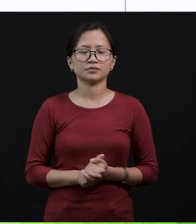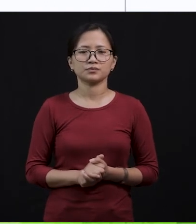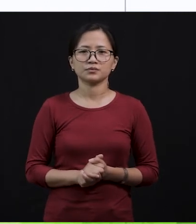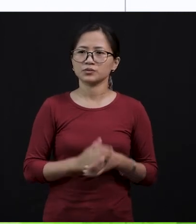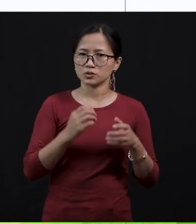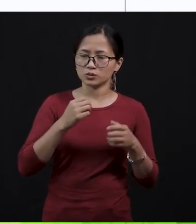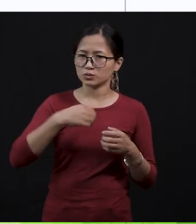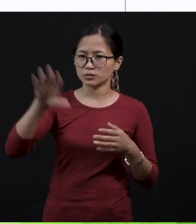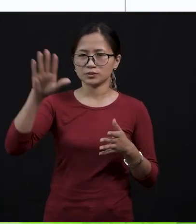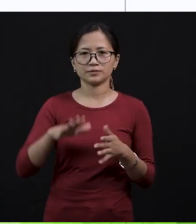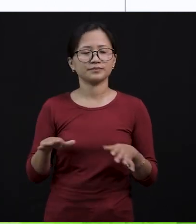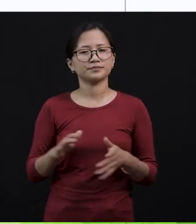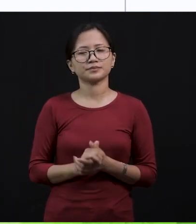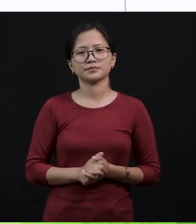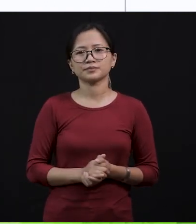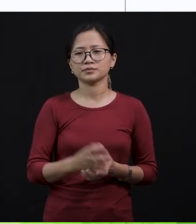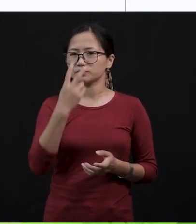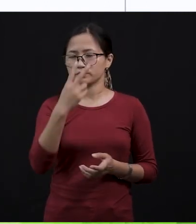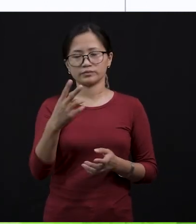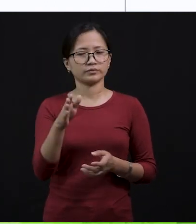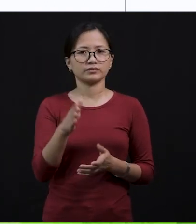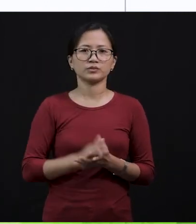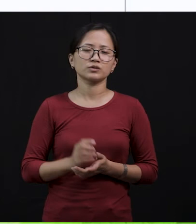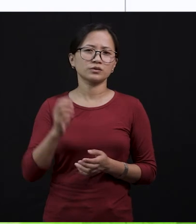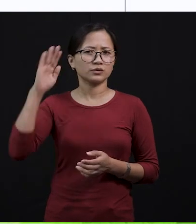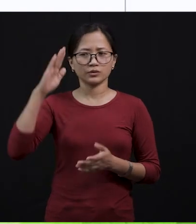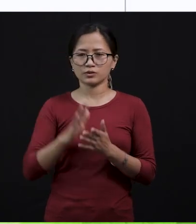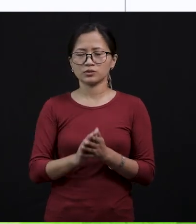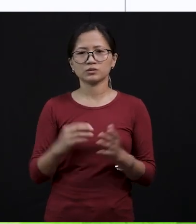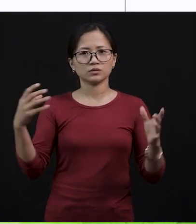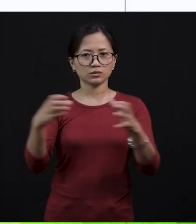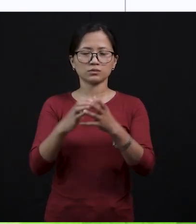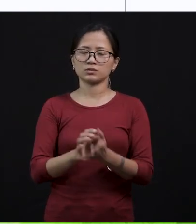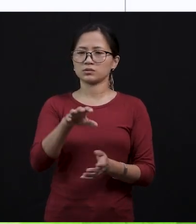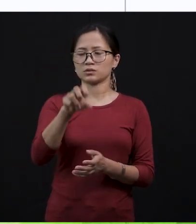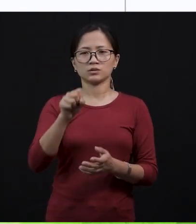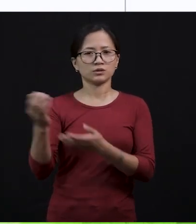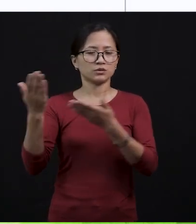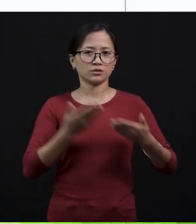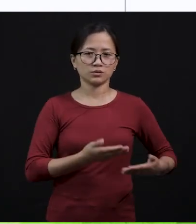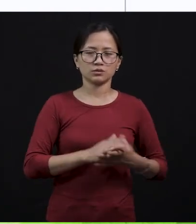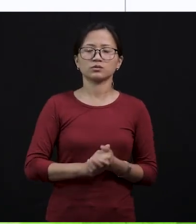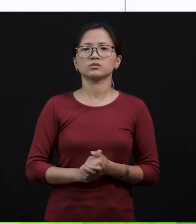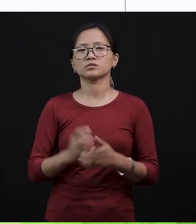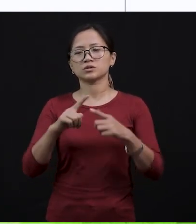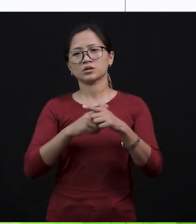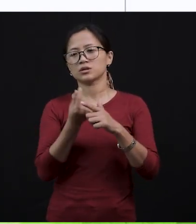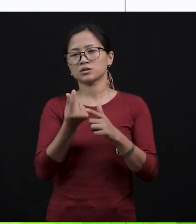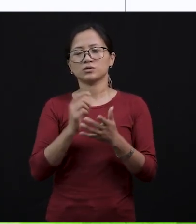escape or disappear, and that is why even the police force are not able to bring him to